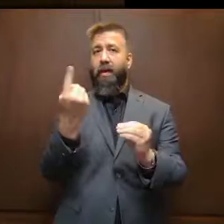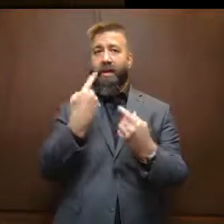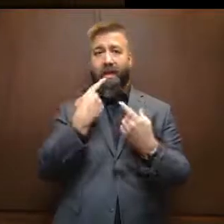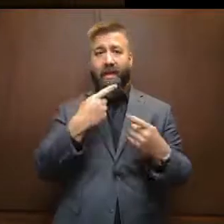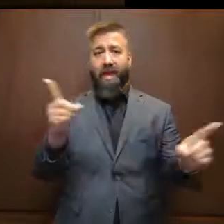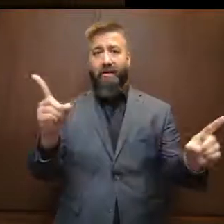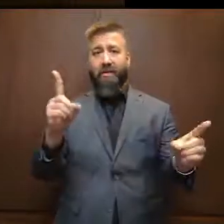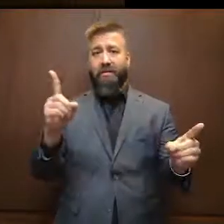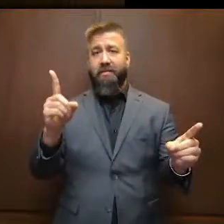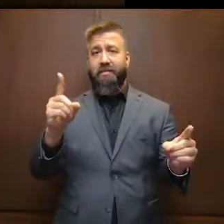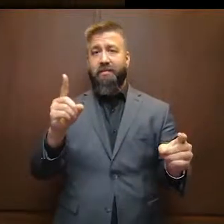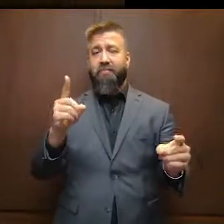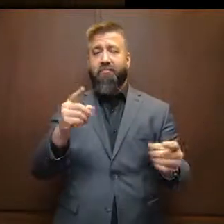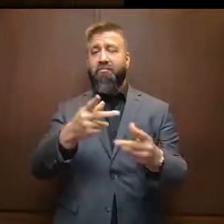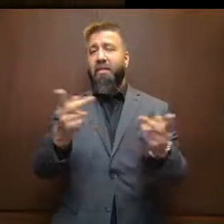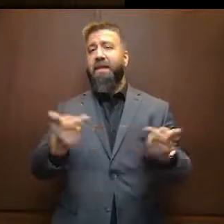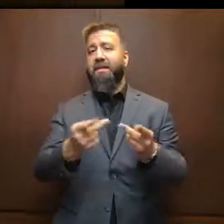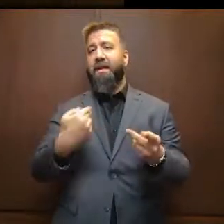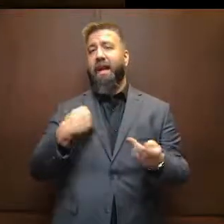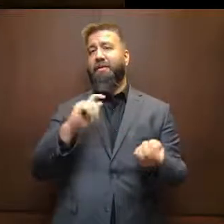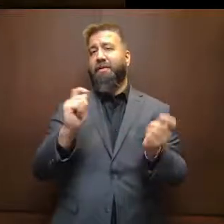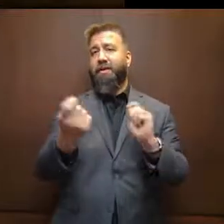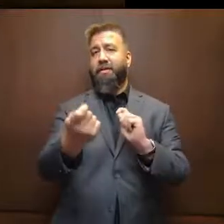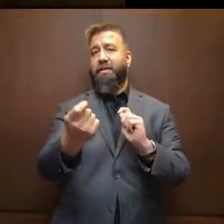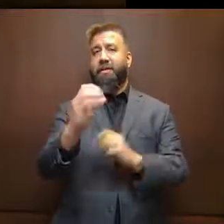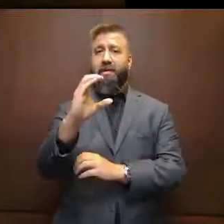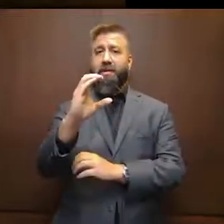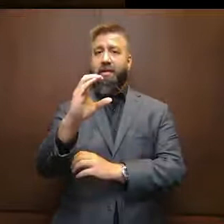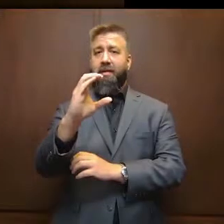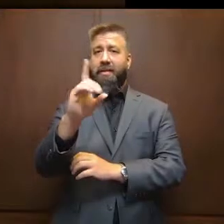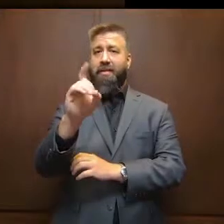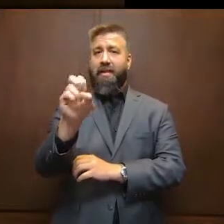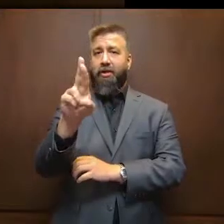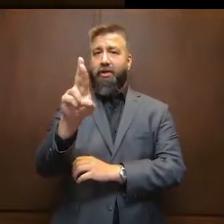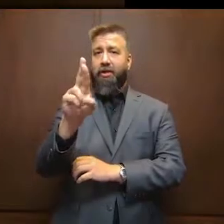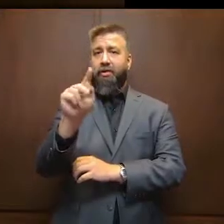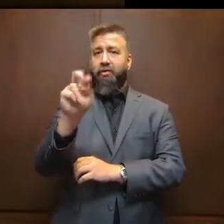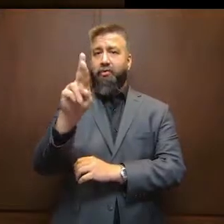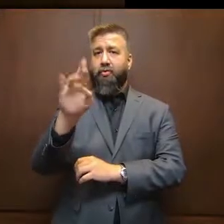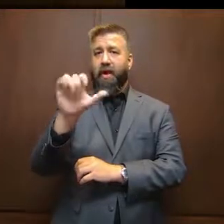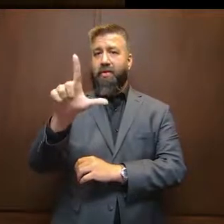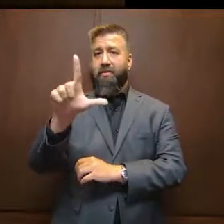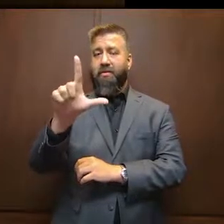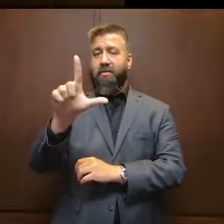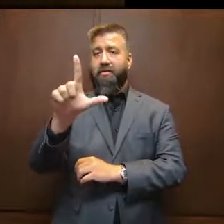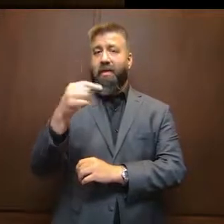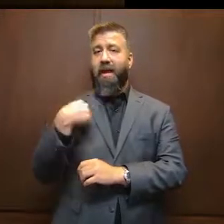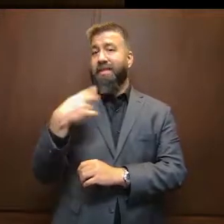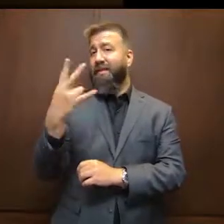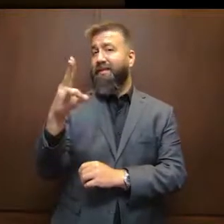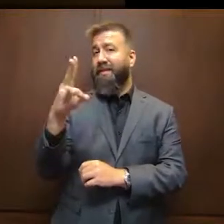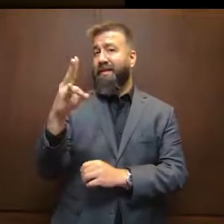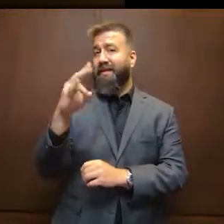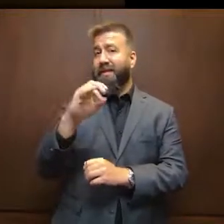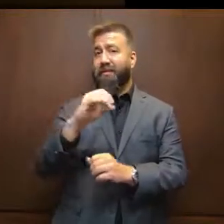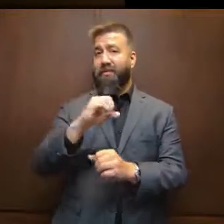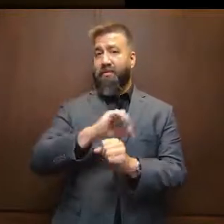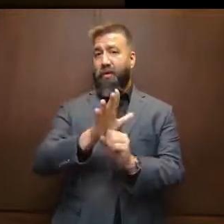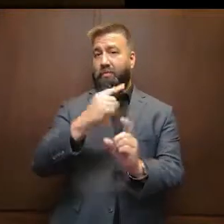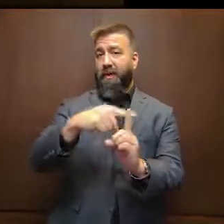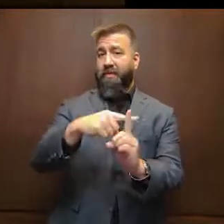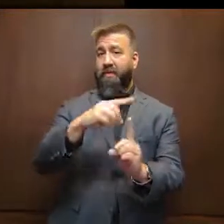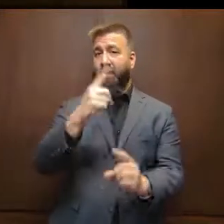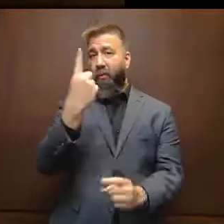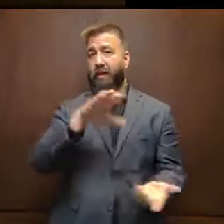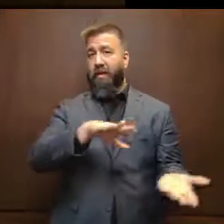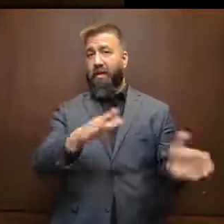facilities that have had changes. Cedar Trails in Freeburg has 17 cases and 1 death, and that is an increase of